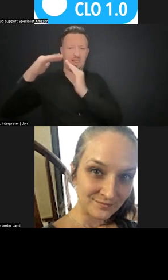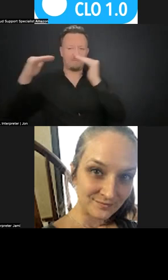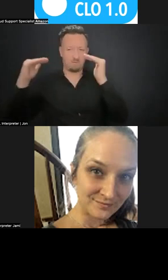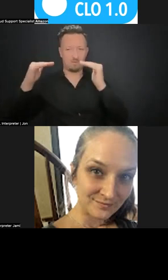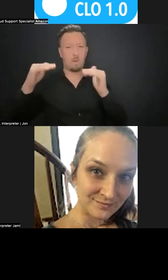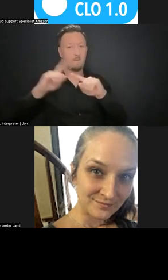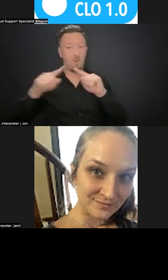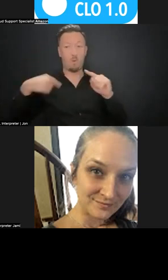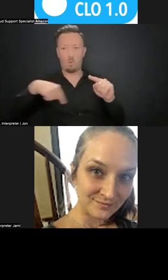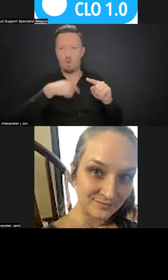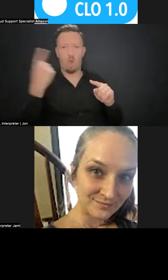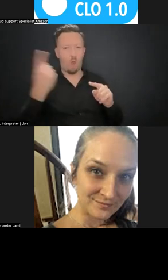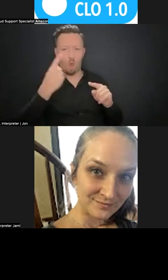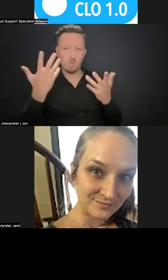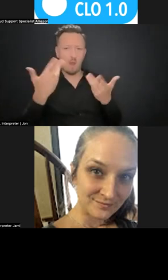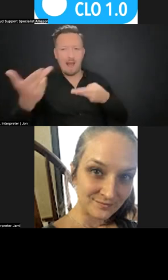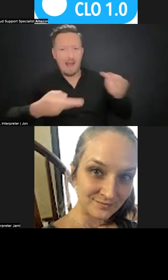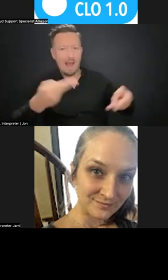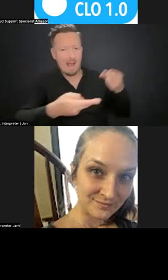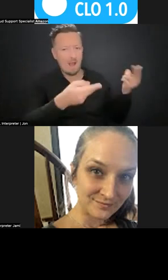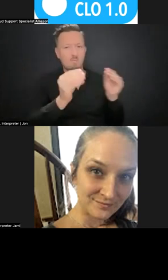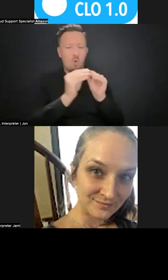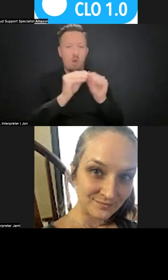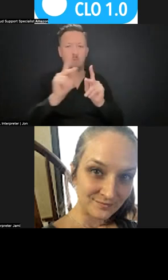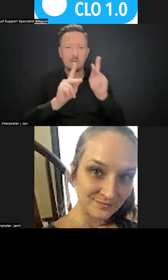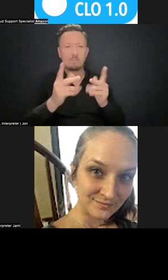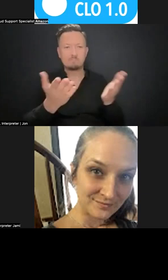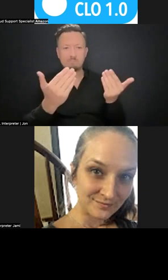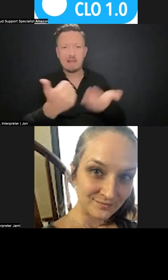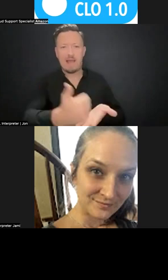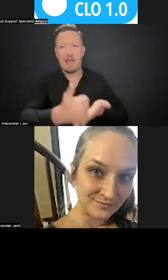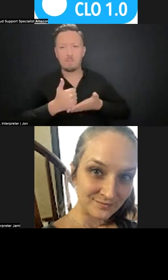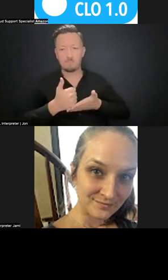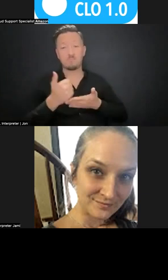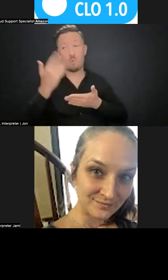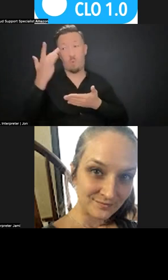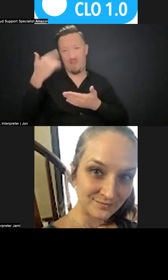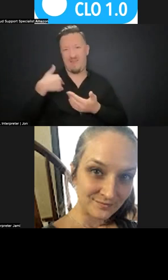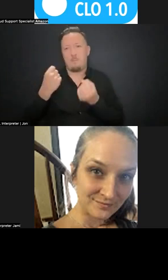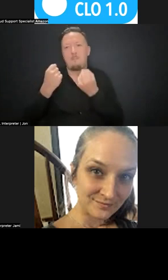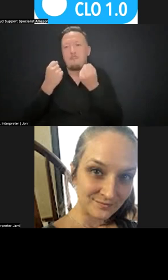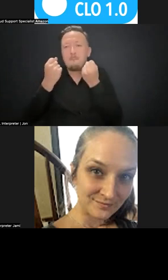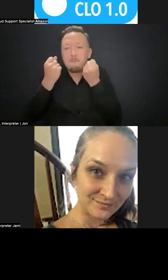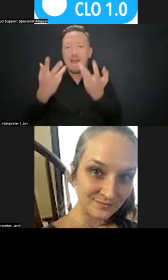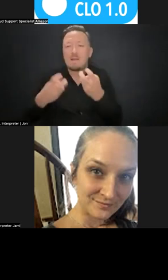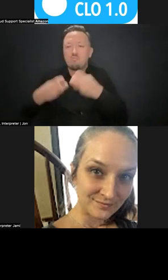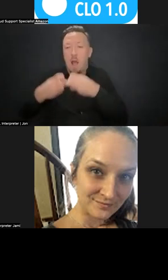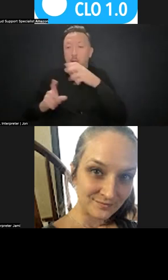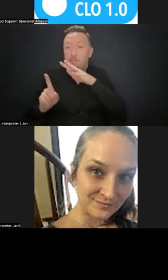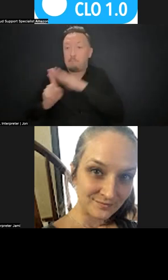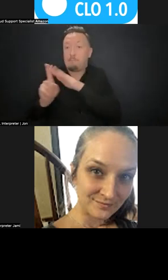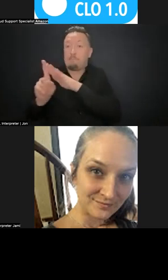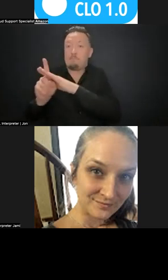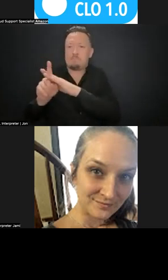hiring folks that can help us because there's lots of problems to be solved. So cloud architect